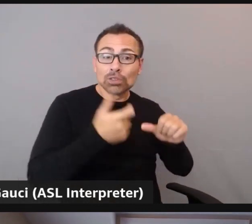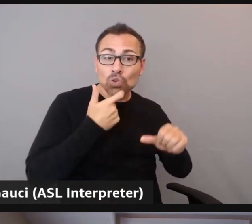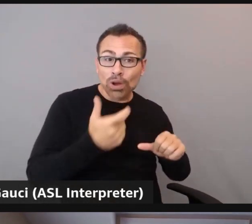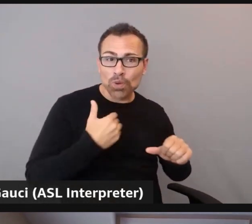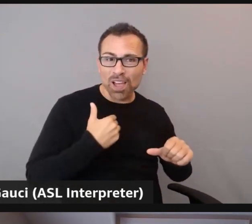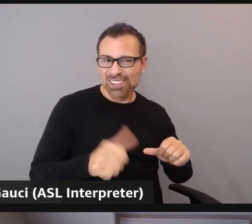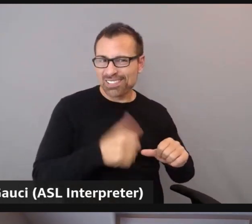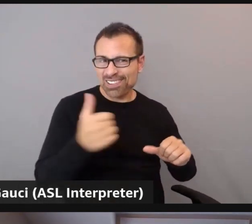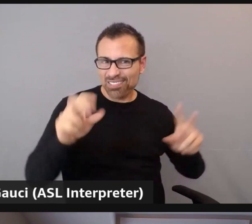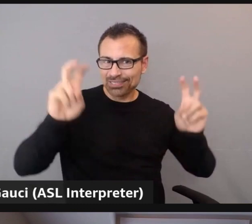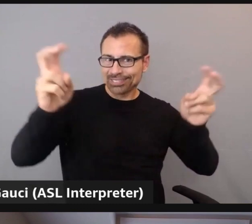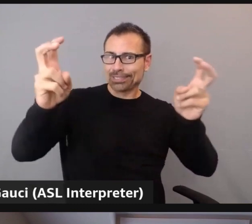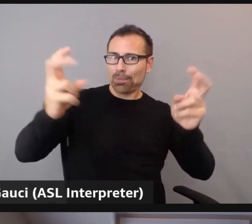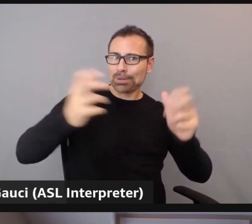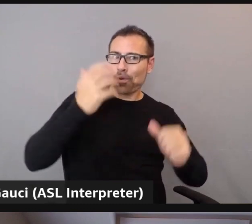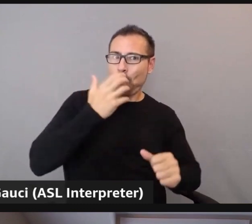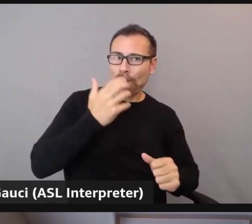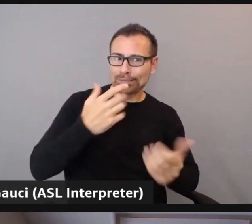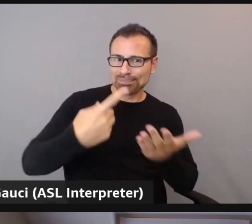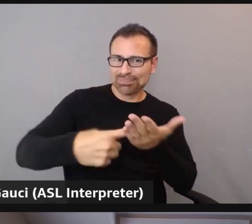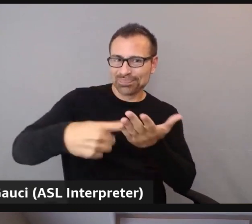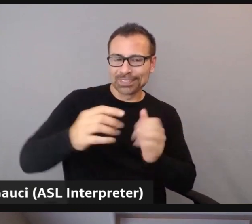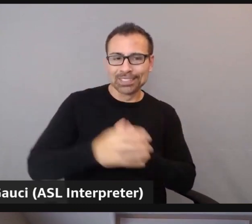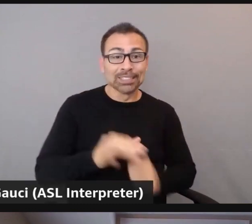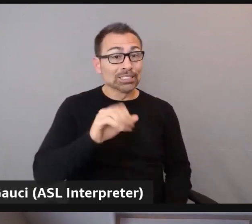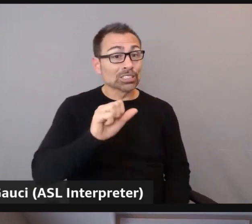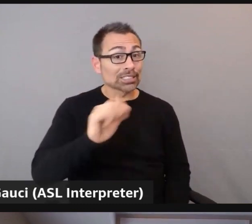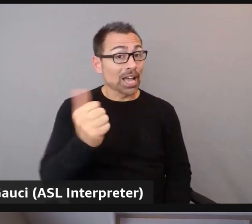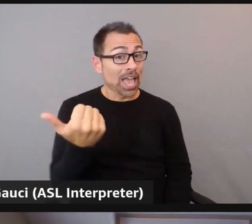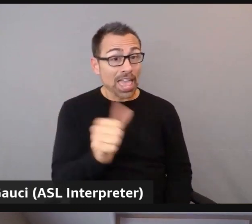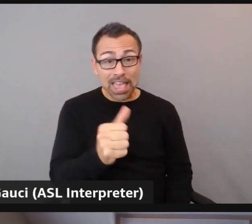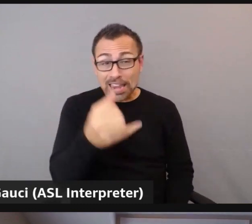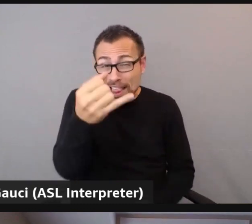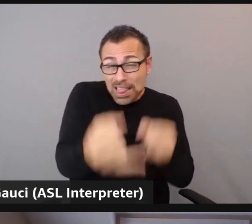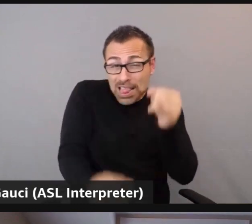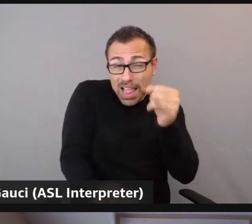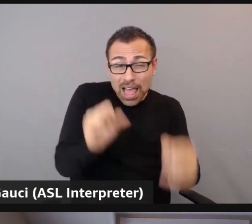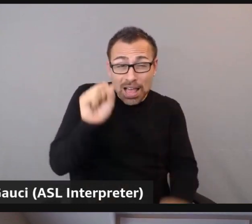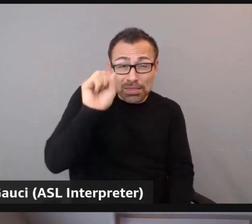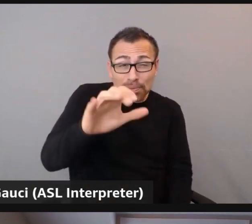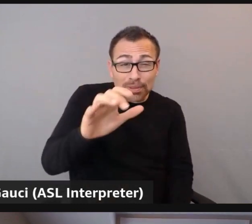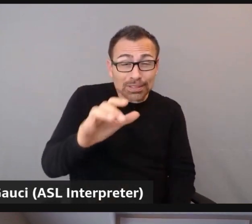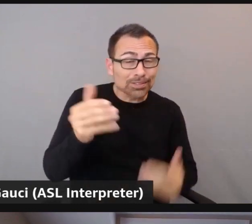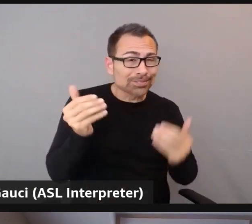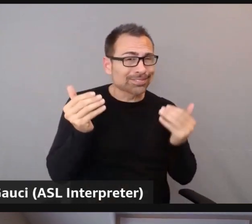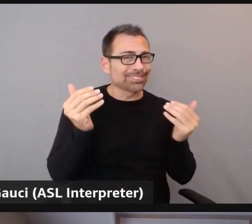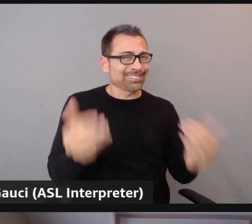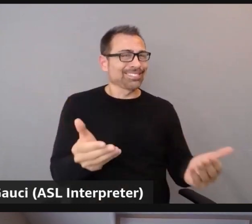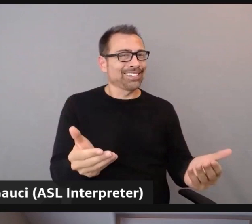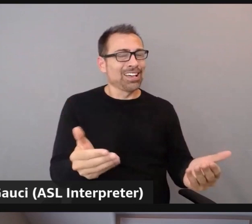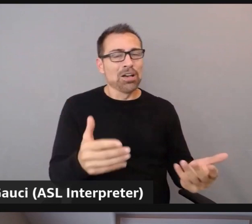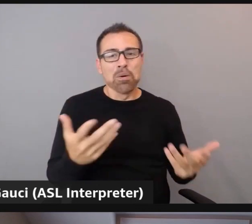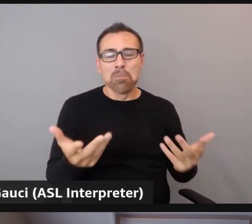up. And Jessica, if you have any final words, please feel free to say them to our audience. Any